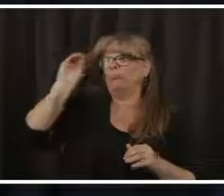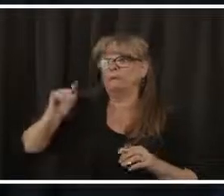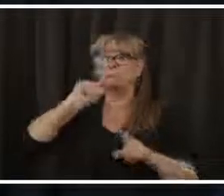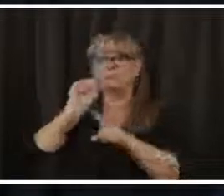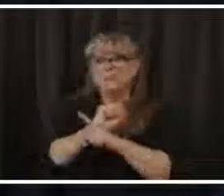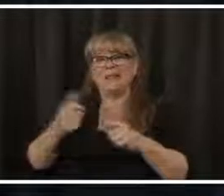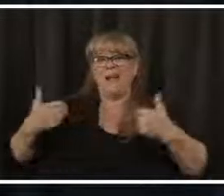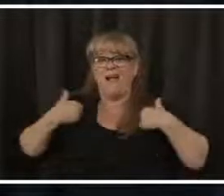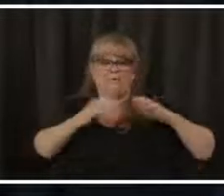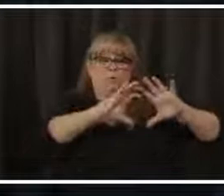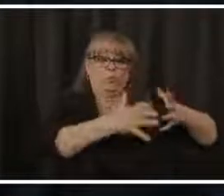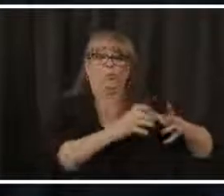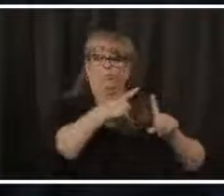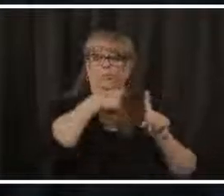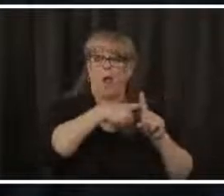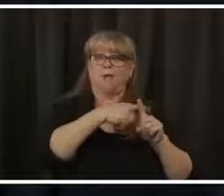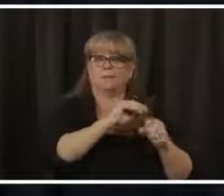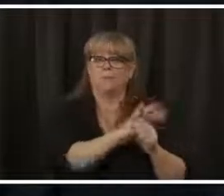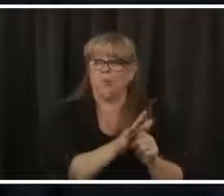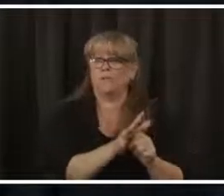622 people hospitalized.